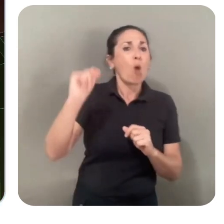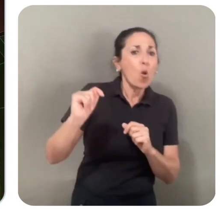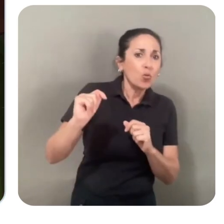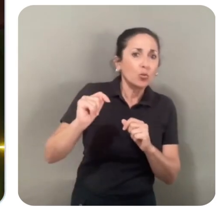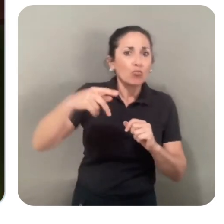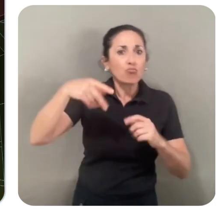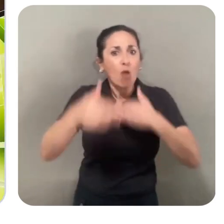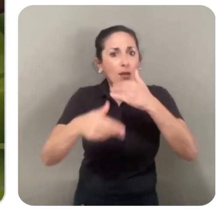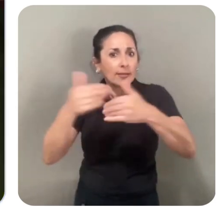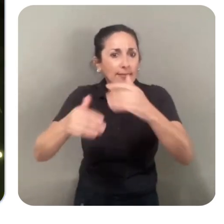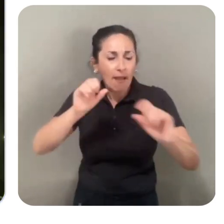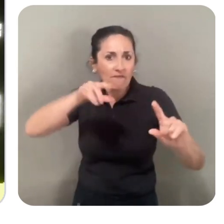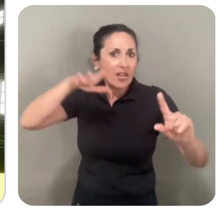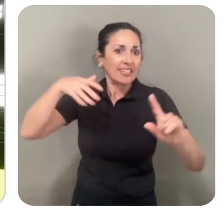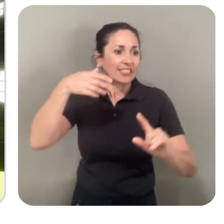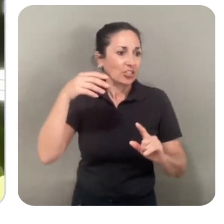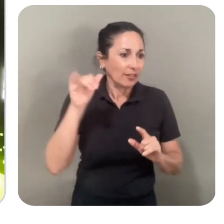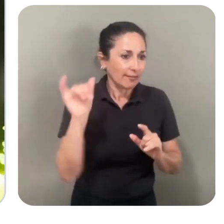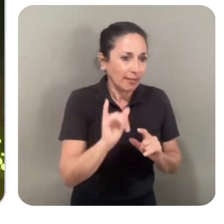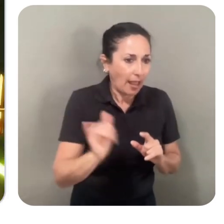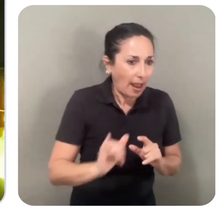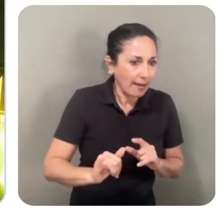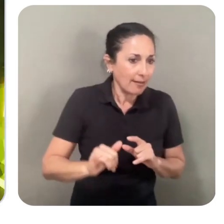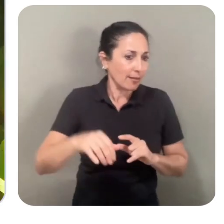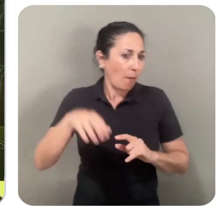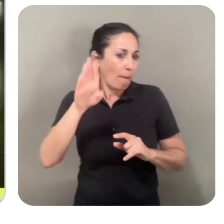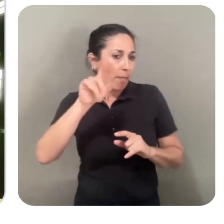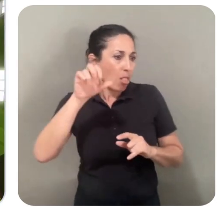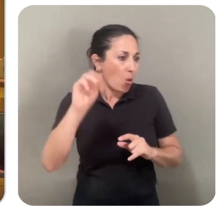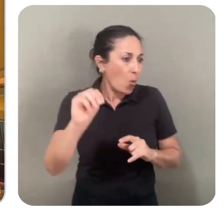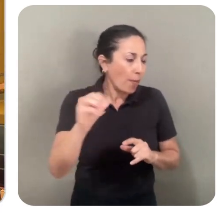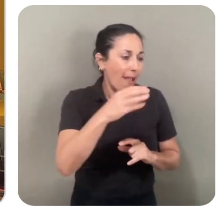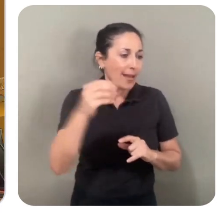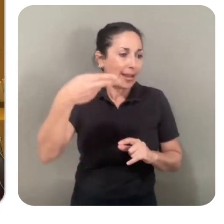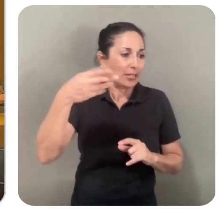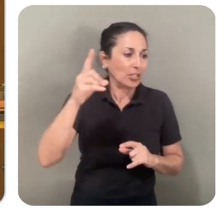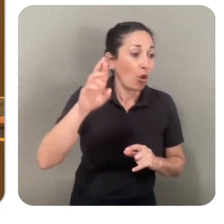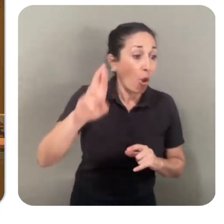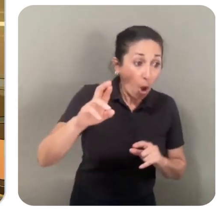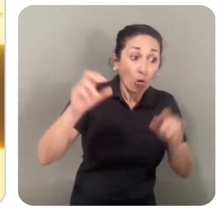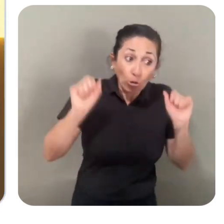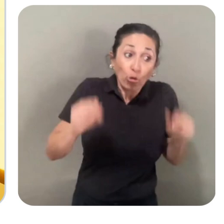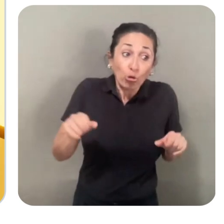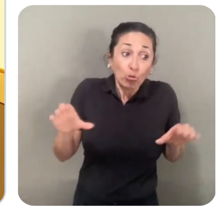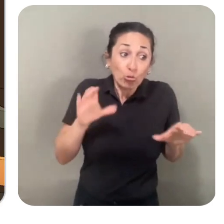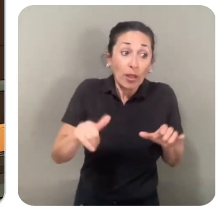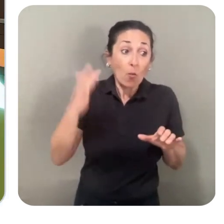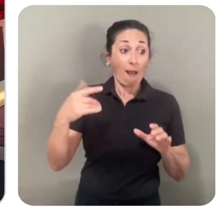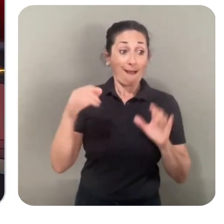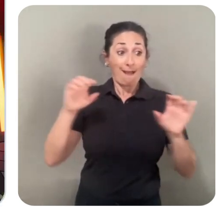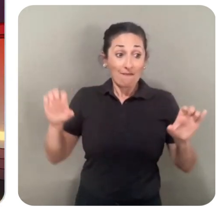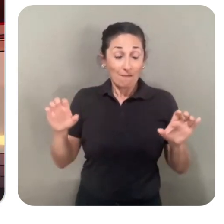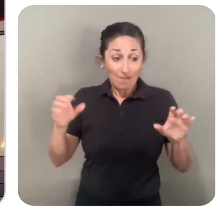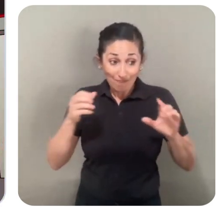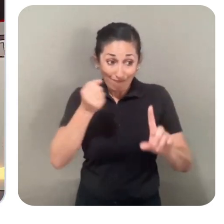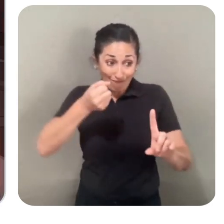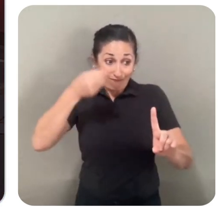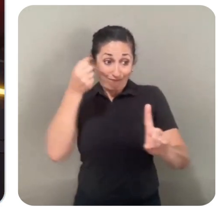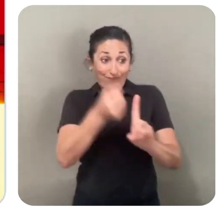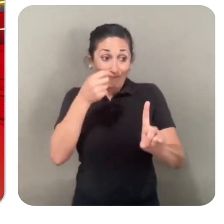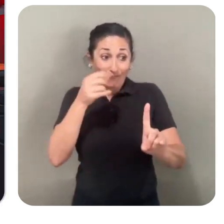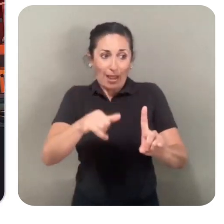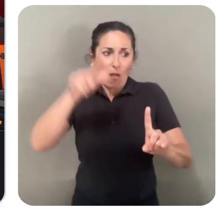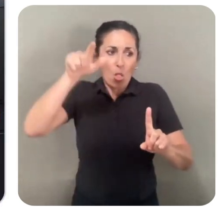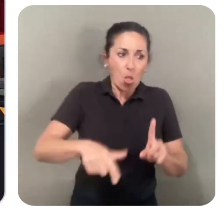and HDR. We could afford these effects because of our low poly approach and our minimal texture usage and our